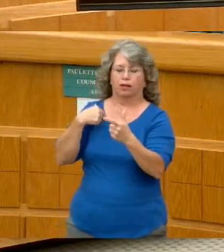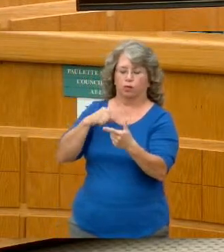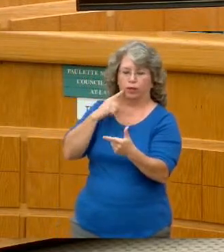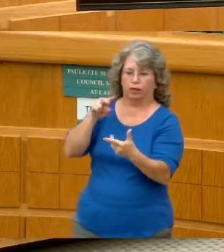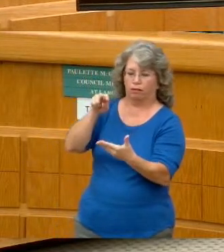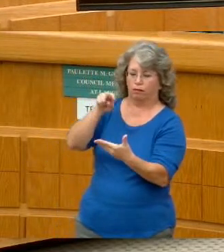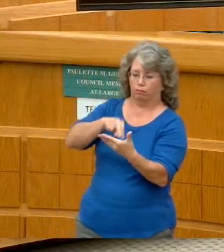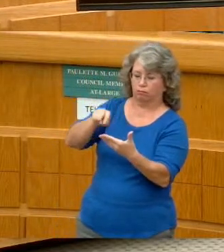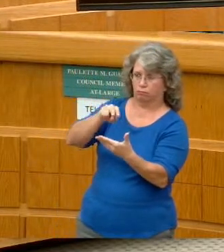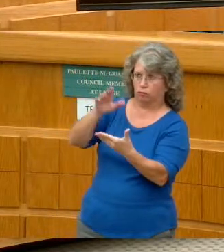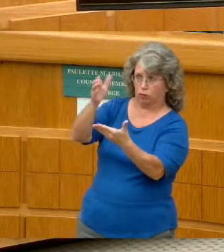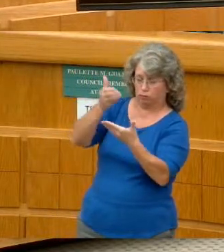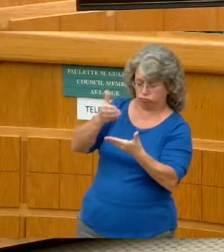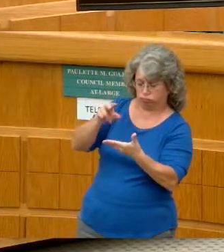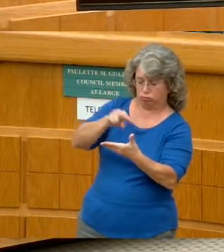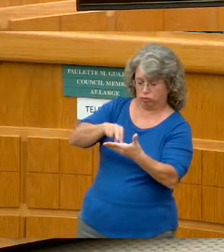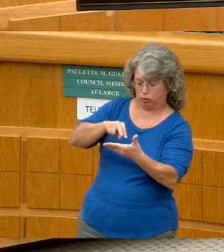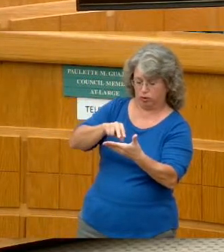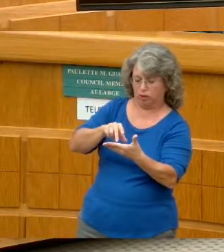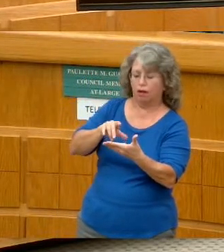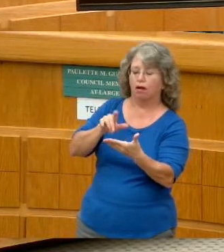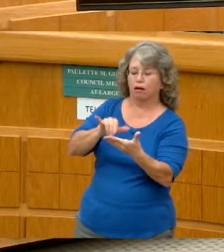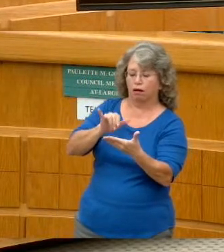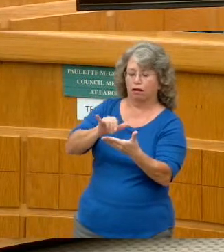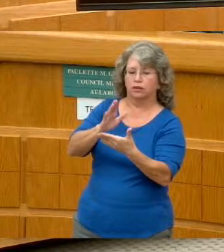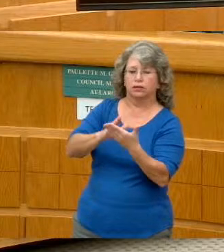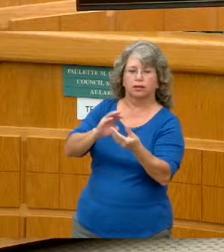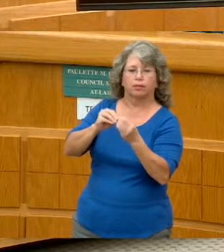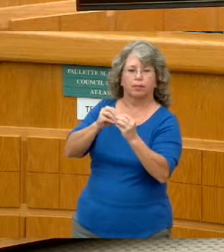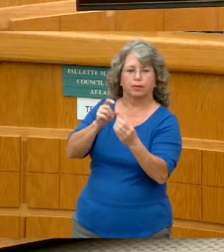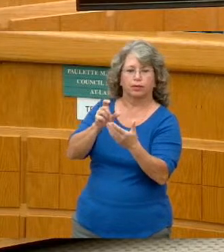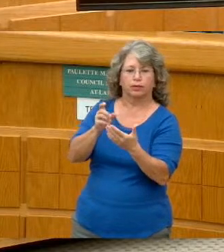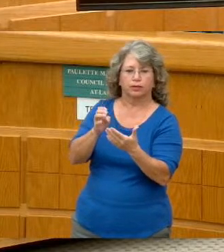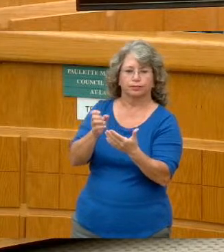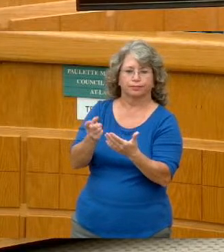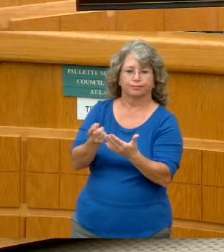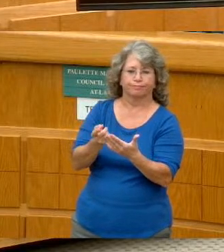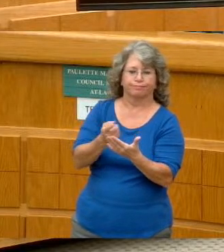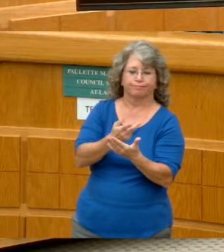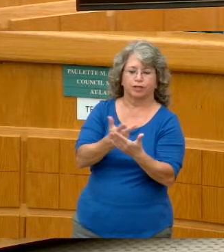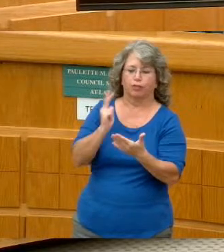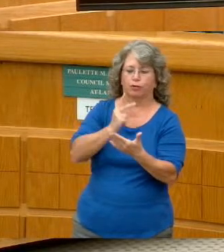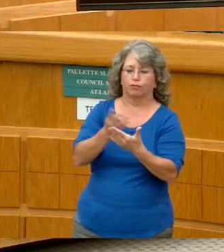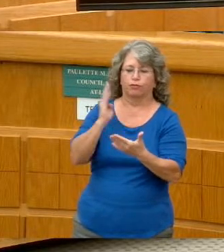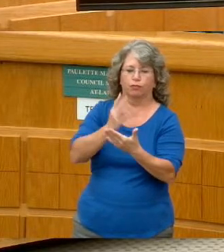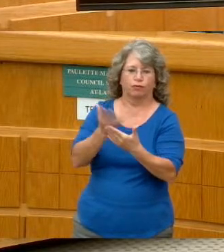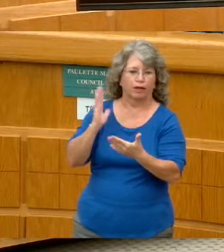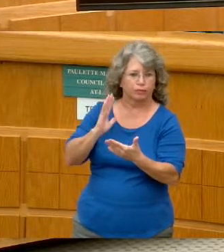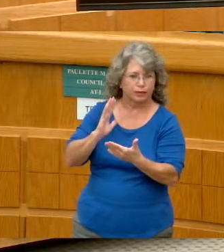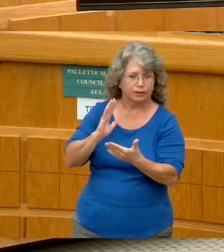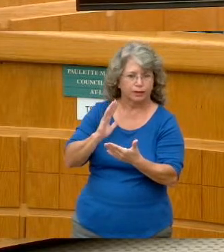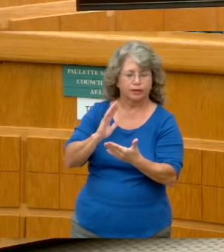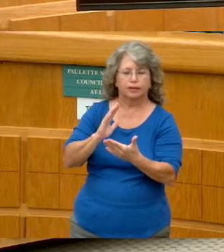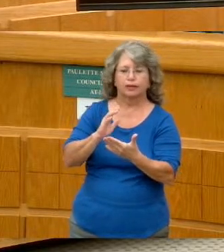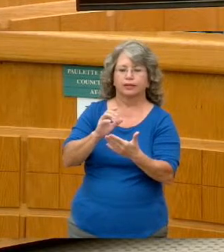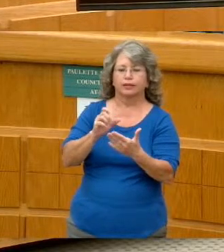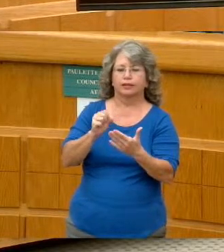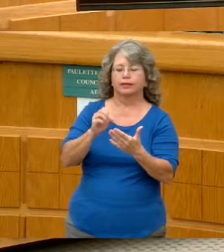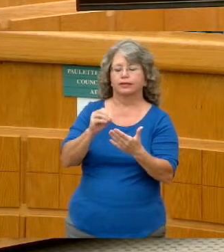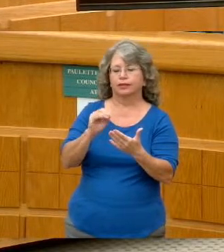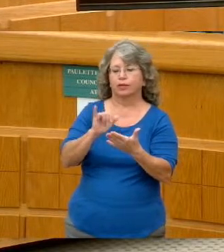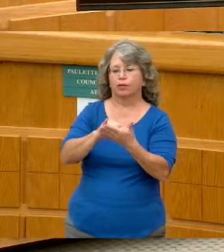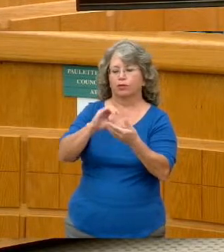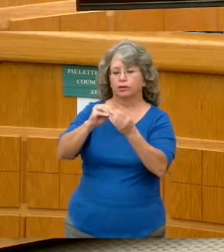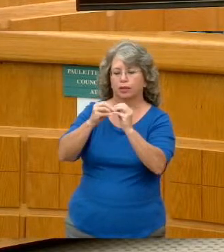could go back as 3 or 4 or 5 weeks, and those people probably have already recovered from when those numbers were there.